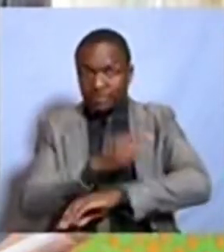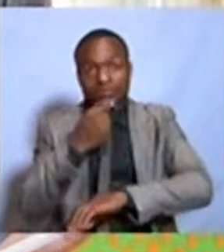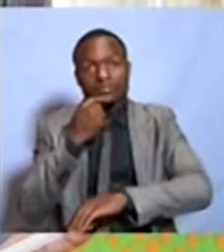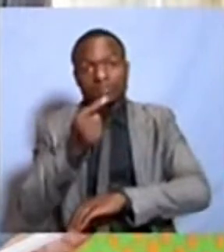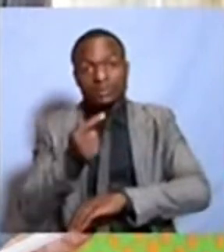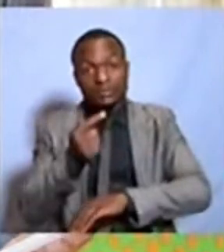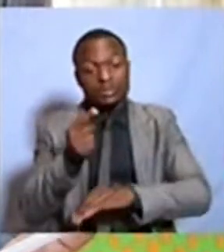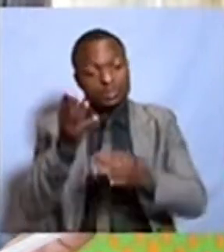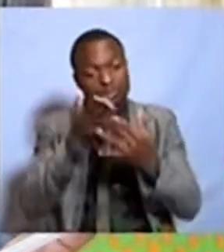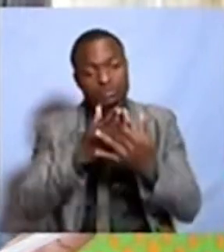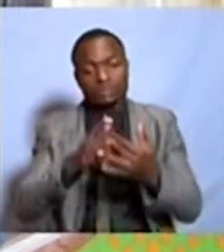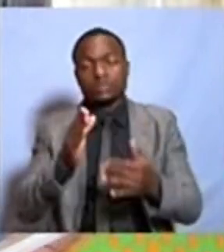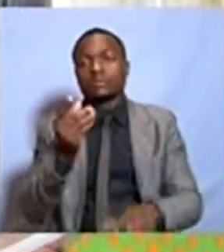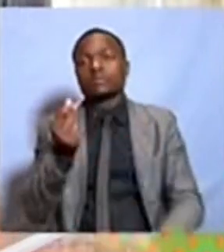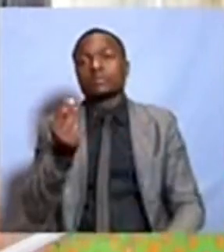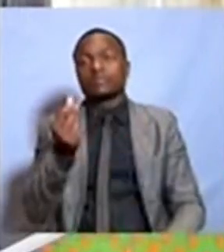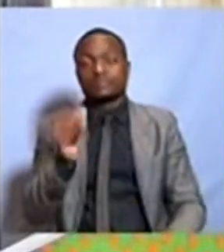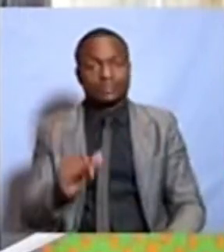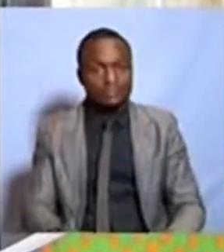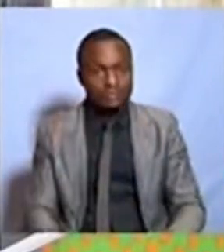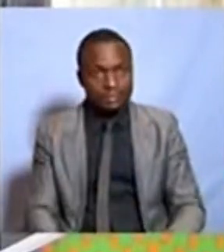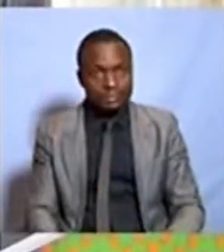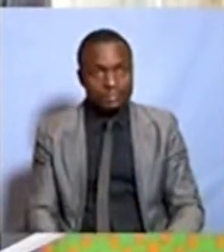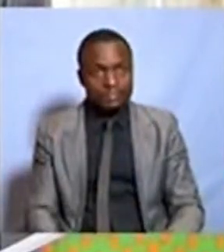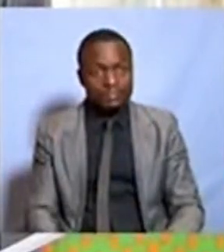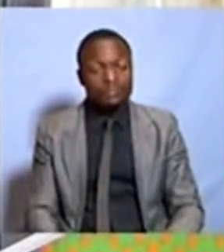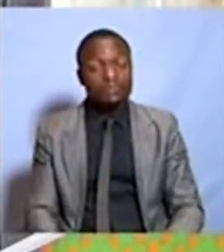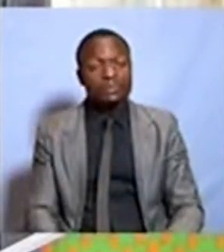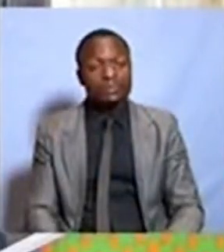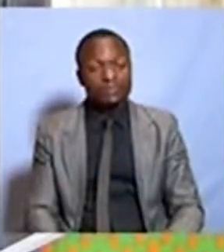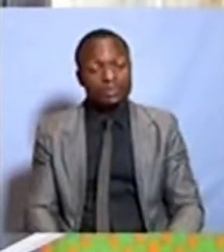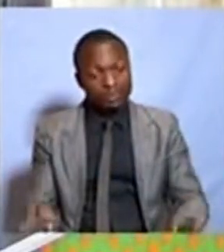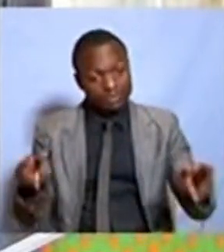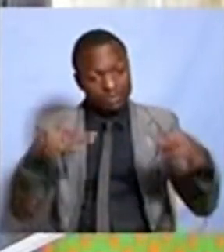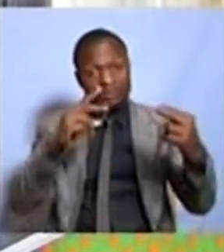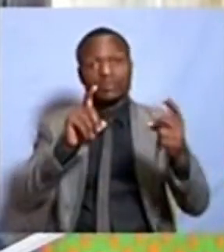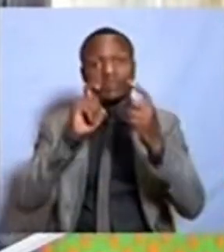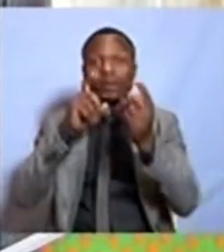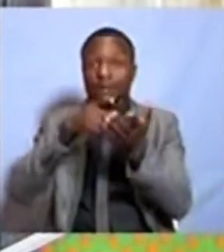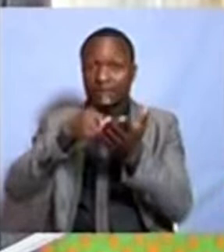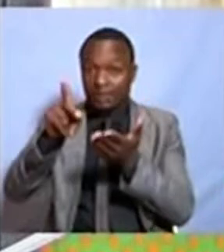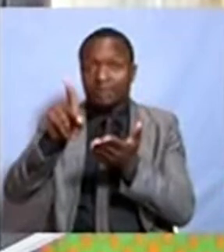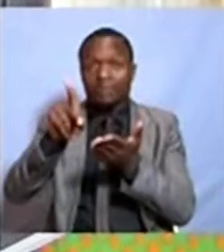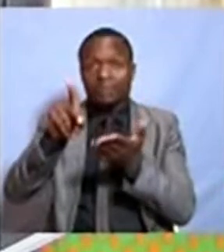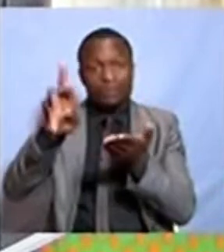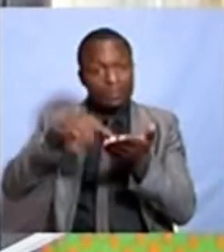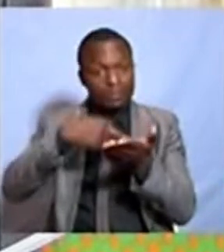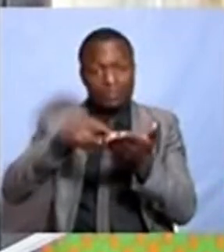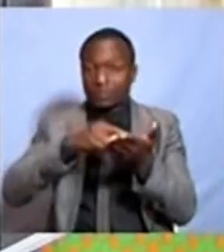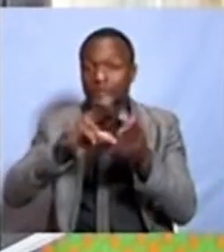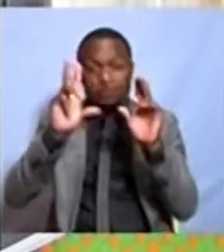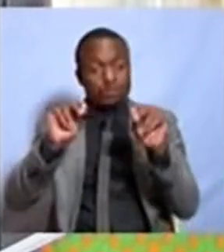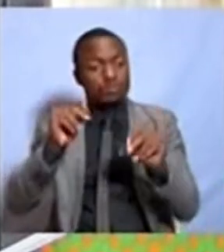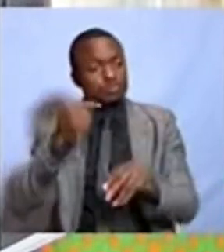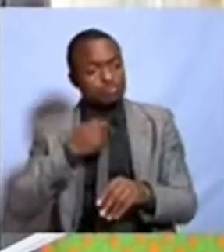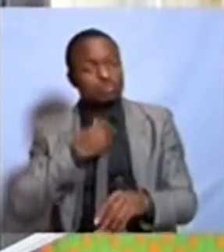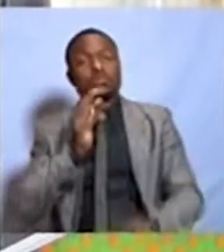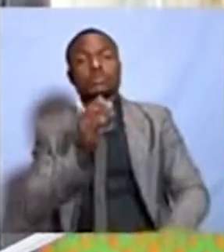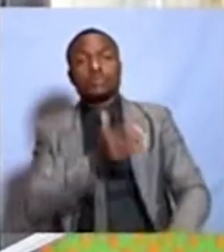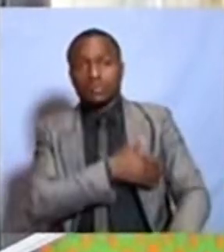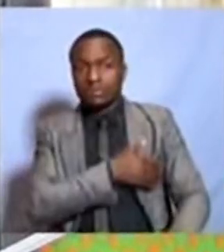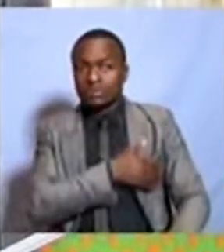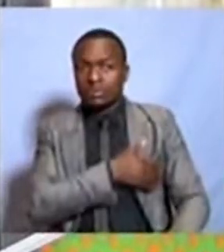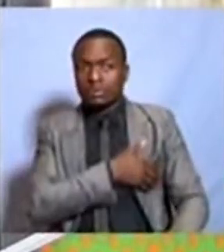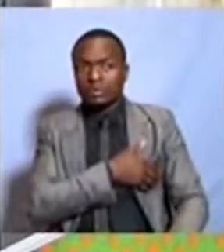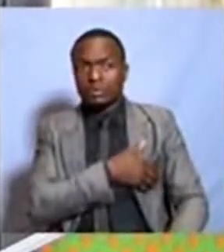we shared the money. I know me had challenges, I had to pay rentals. No, me, my wife was now you